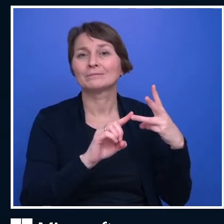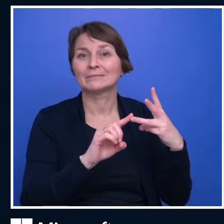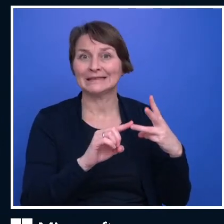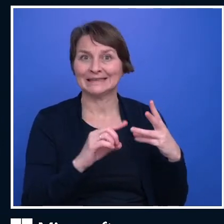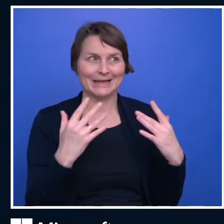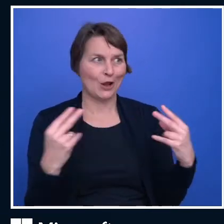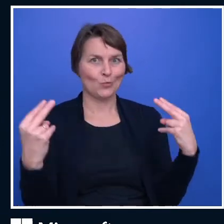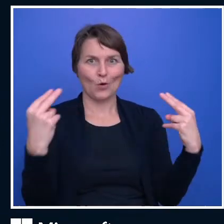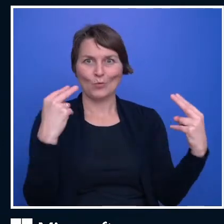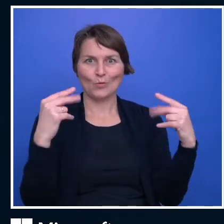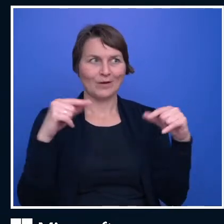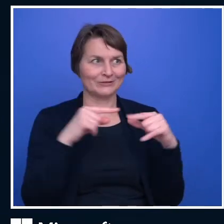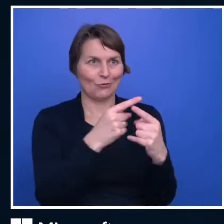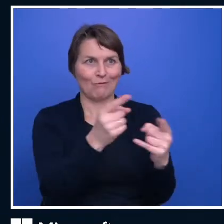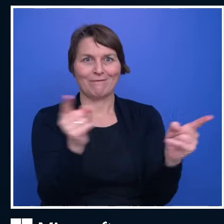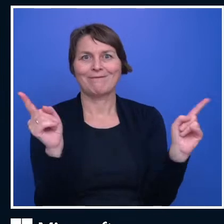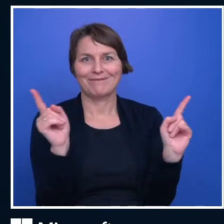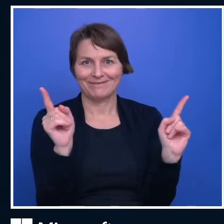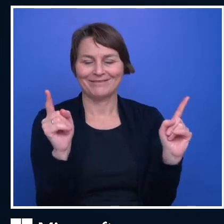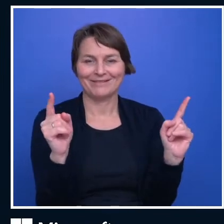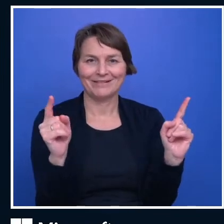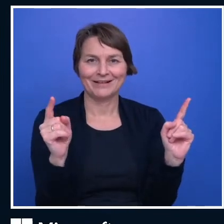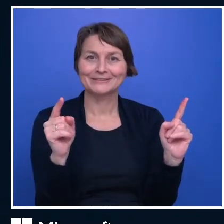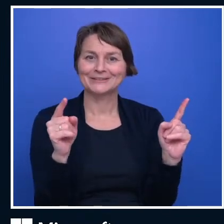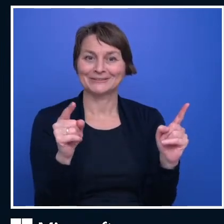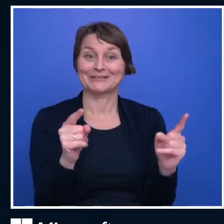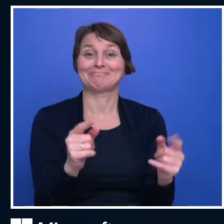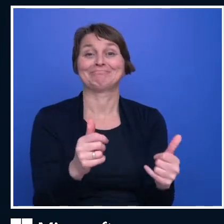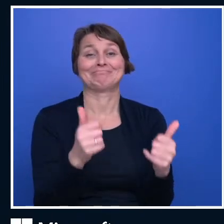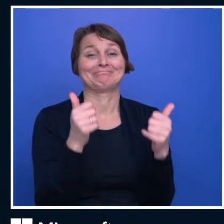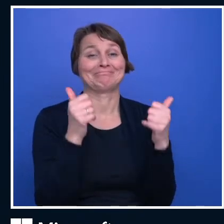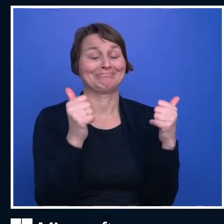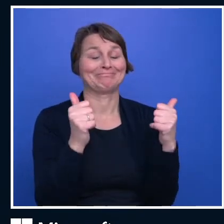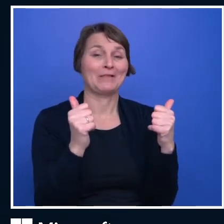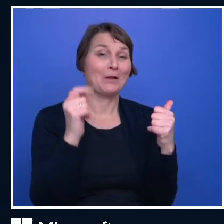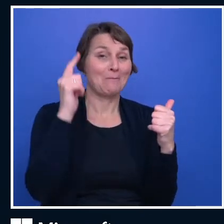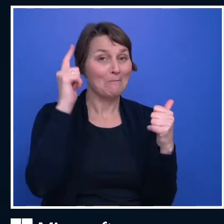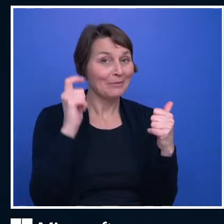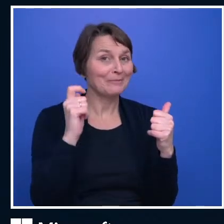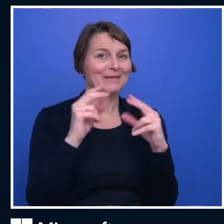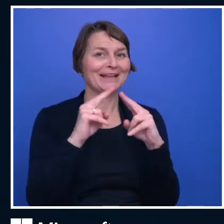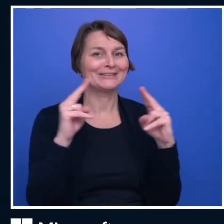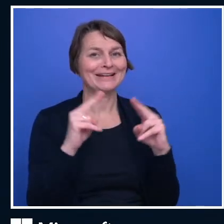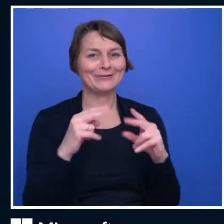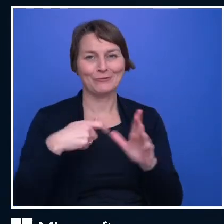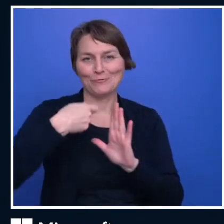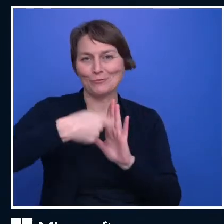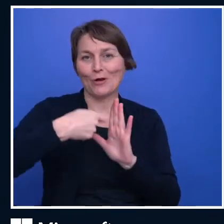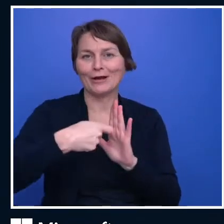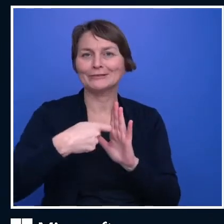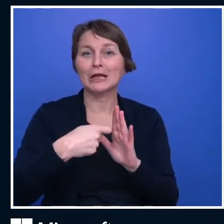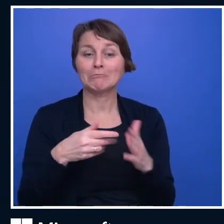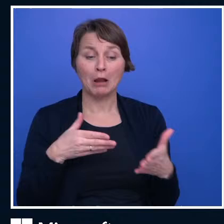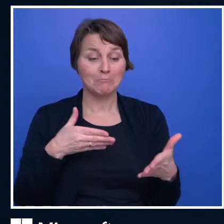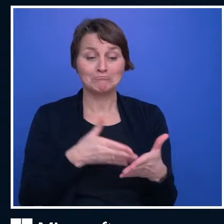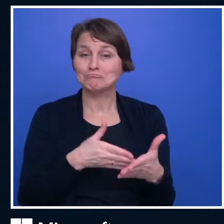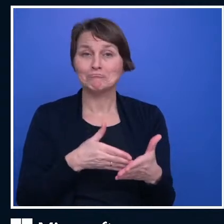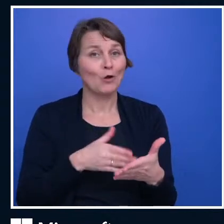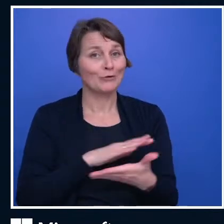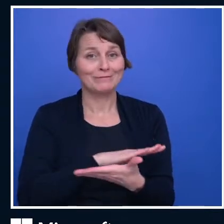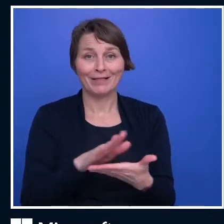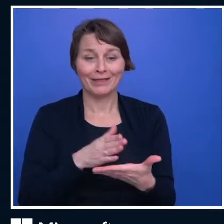conference is already like a good start into international projects, and there are no limits, especially during pandemic, to